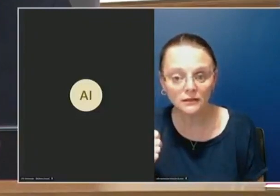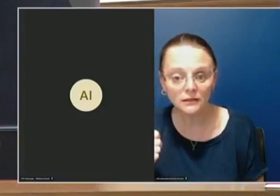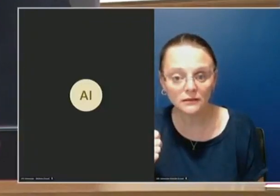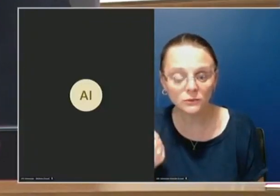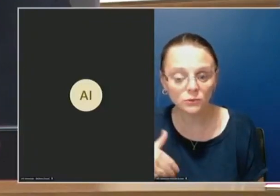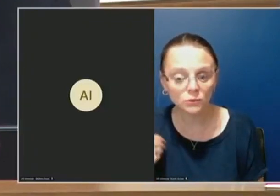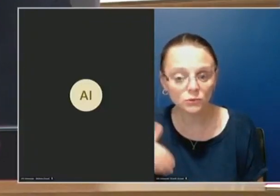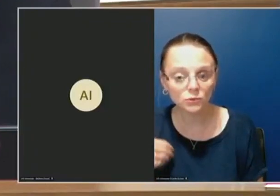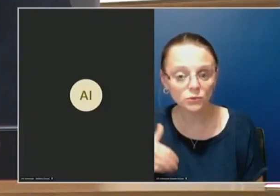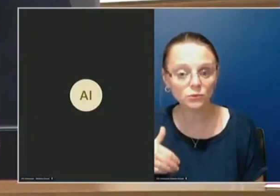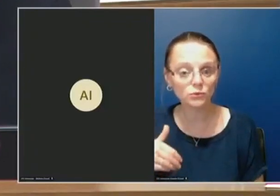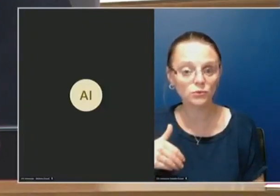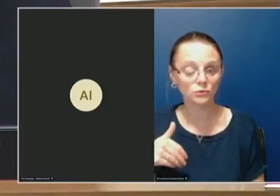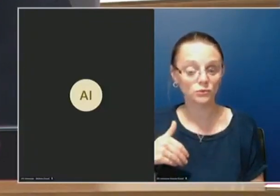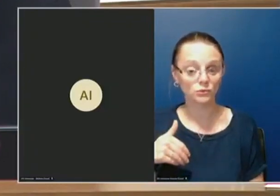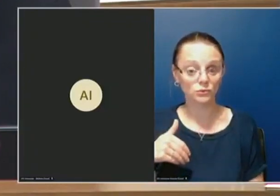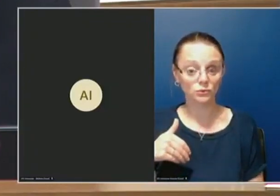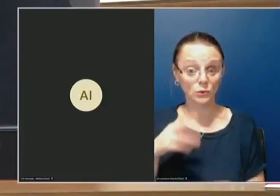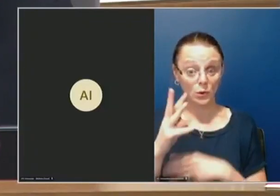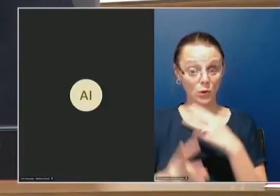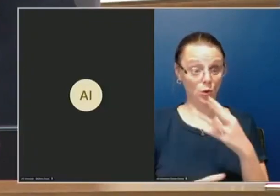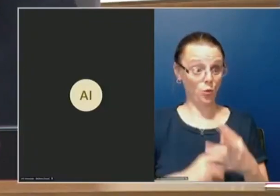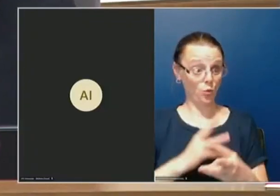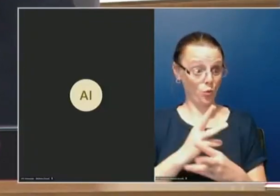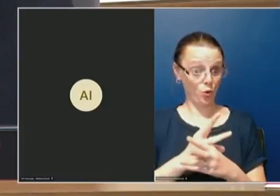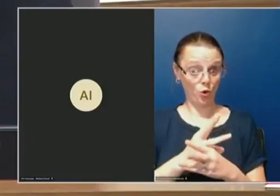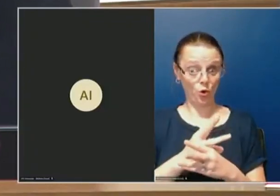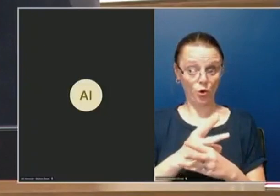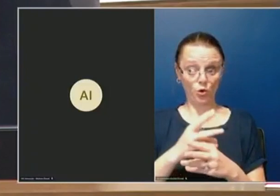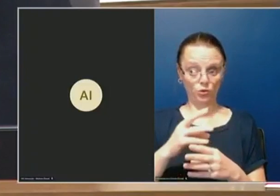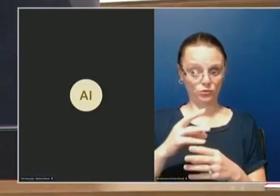In the world is supposedly a 5-year-old in Peru.